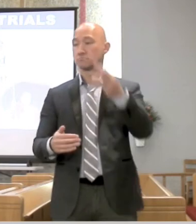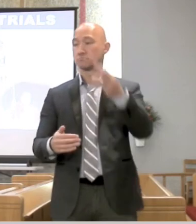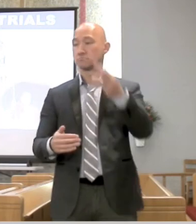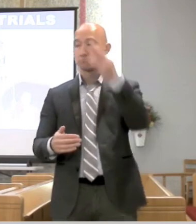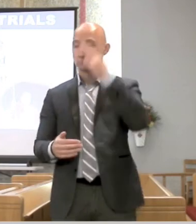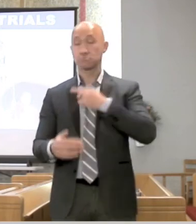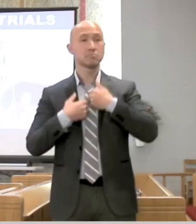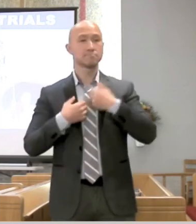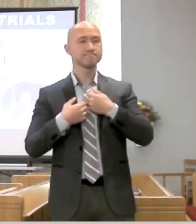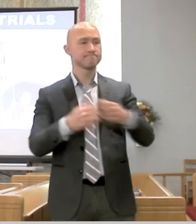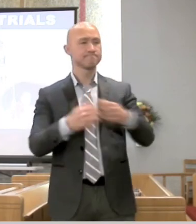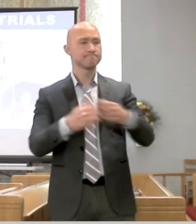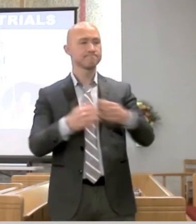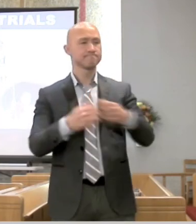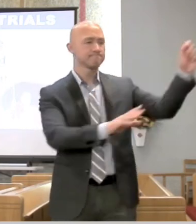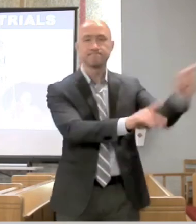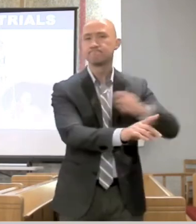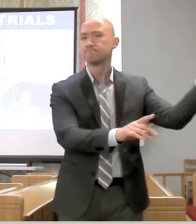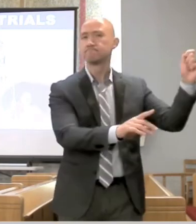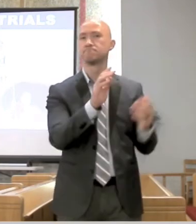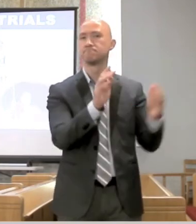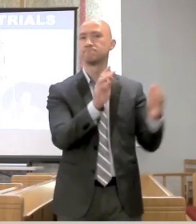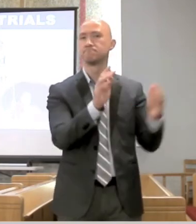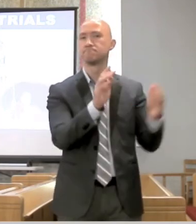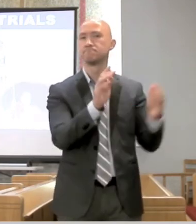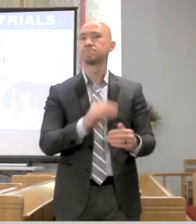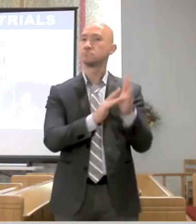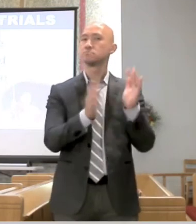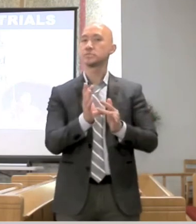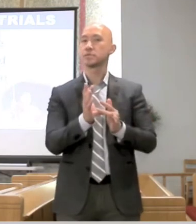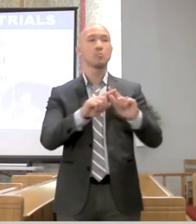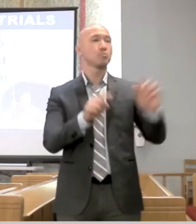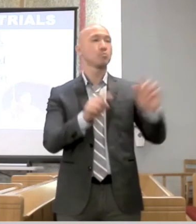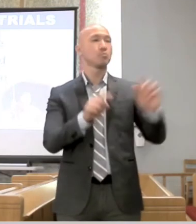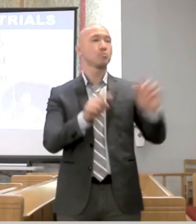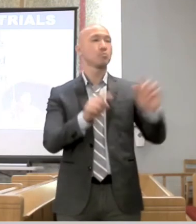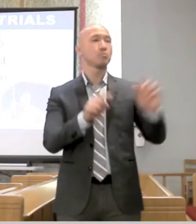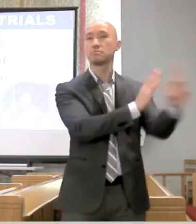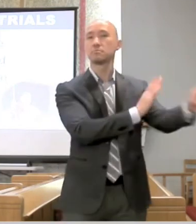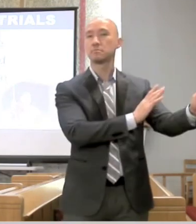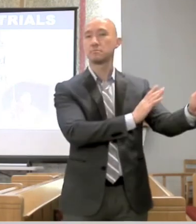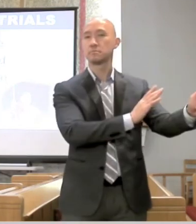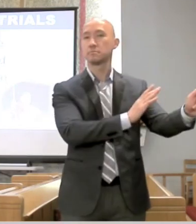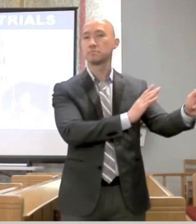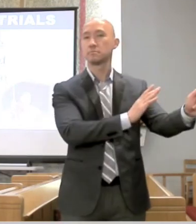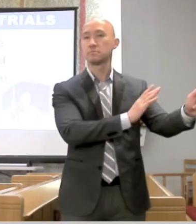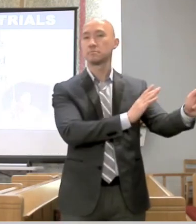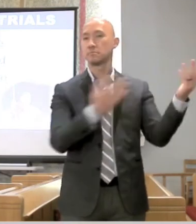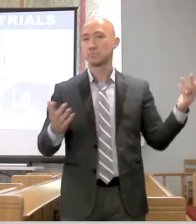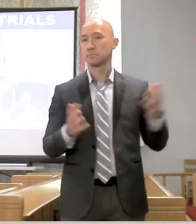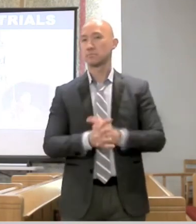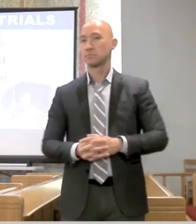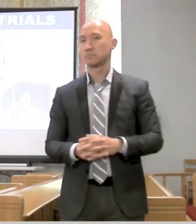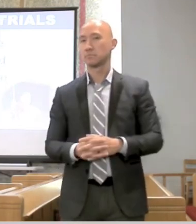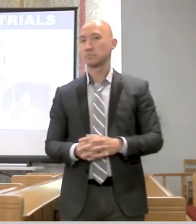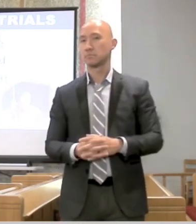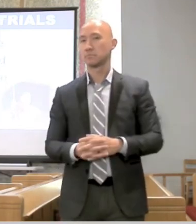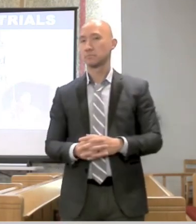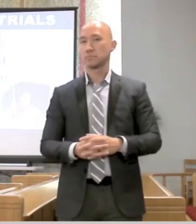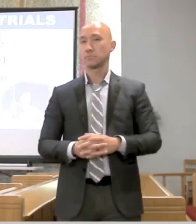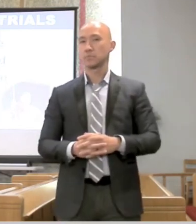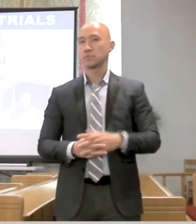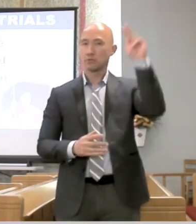And he's caught between a rock and a hard place. This tells me that, the guy had a conscience. He wasn't